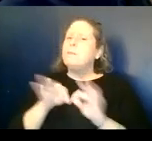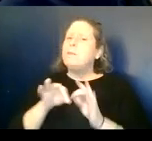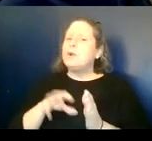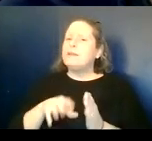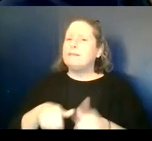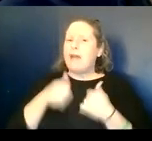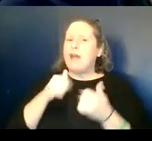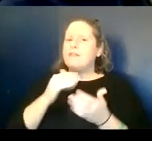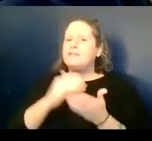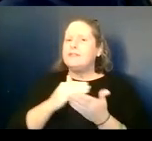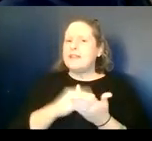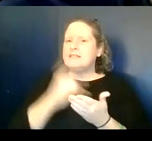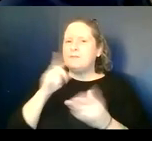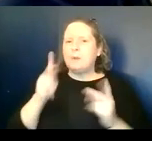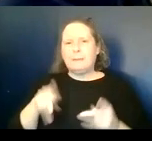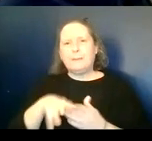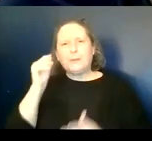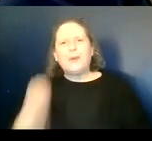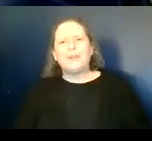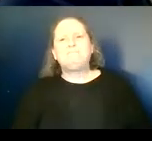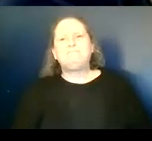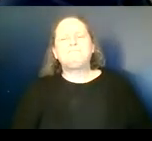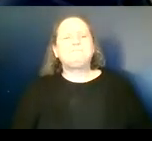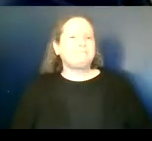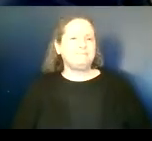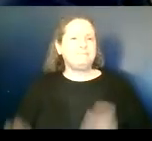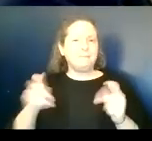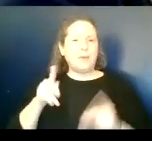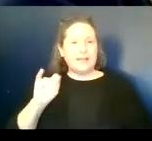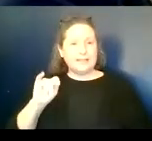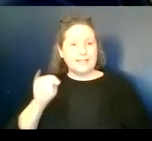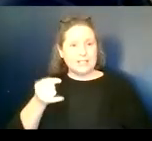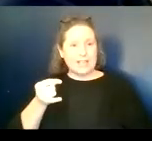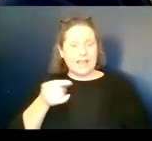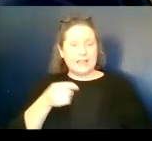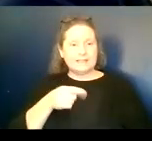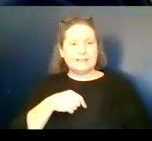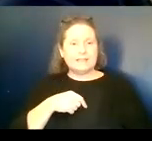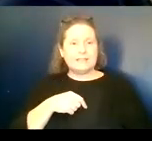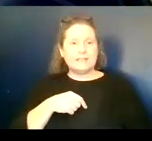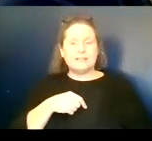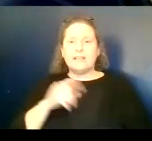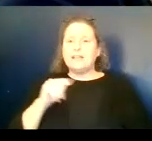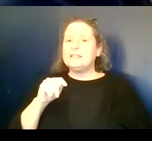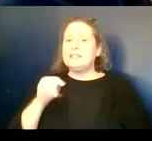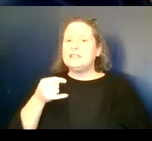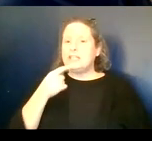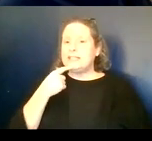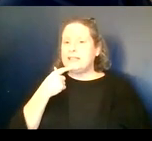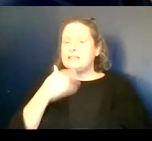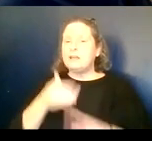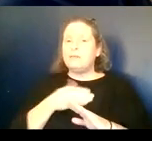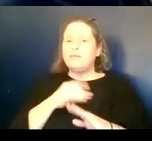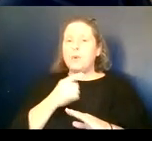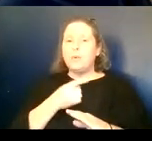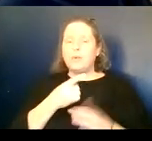folks. Okay, TJ. Yes. And before we get into what a